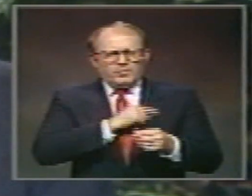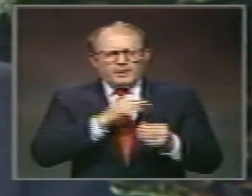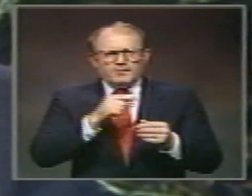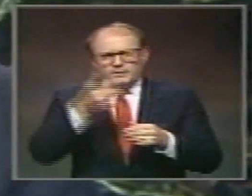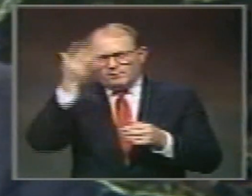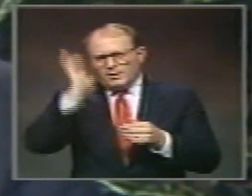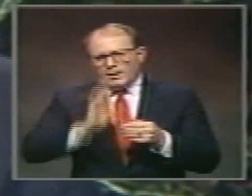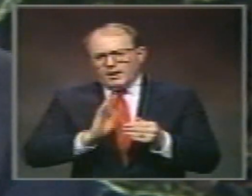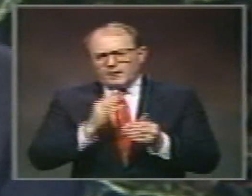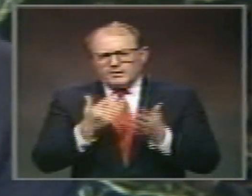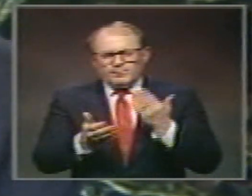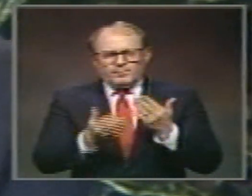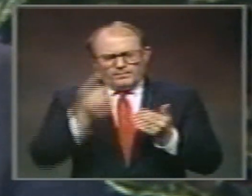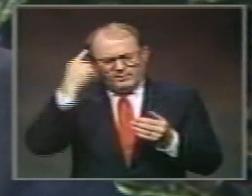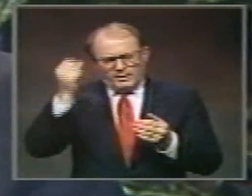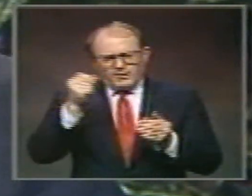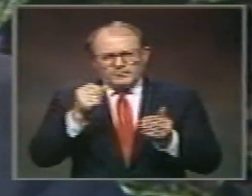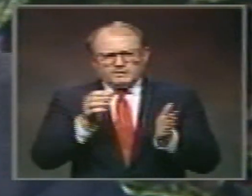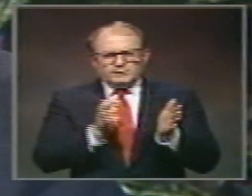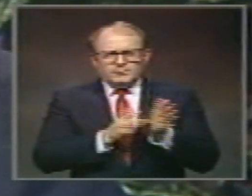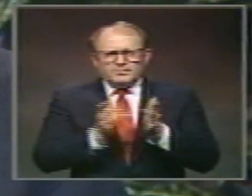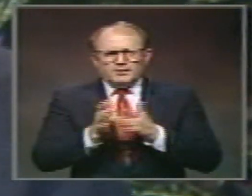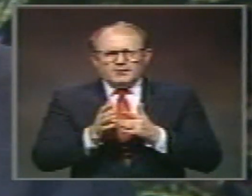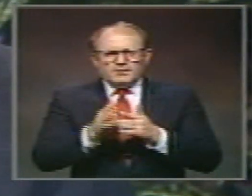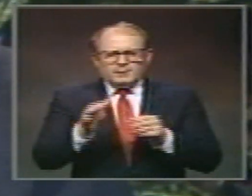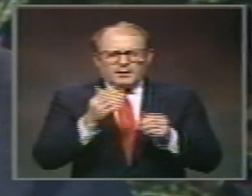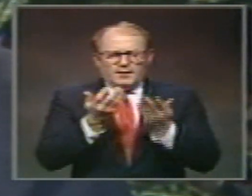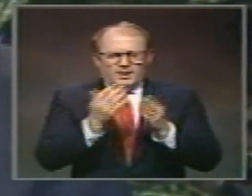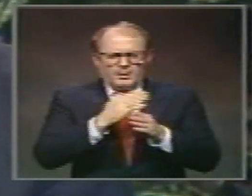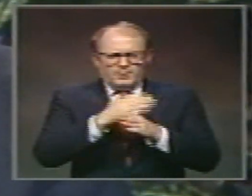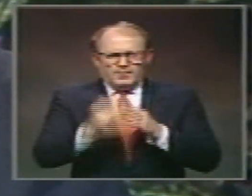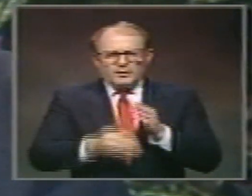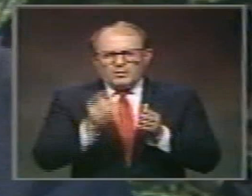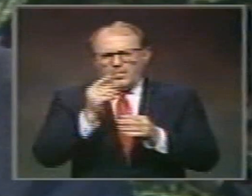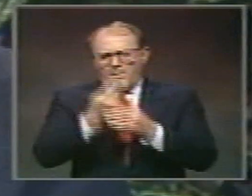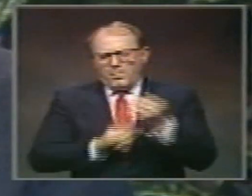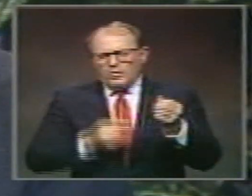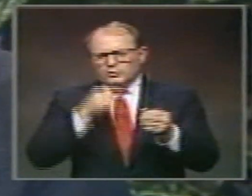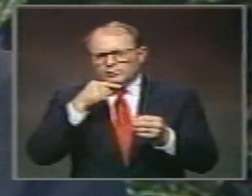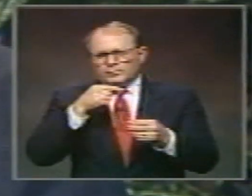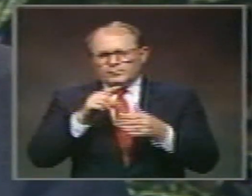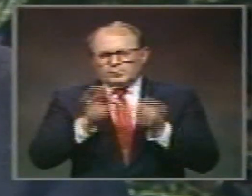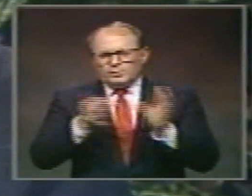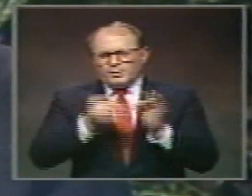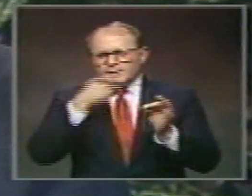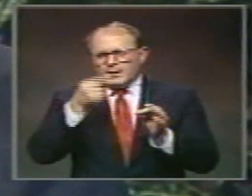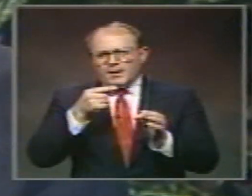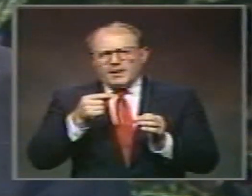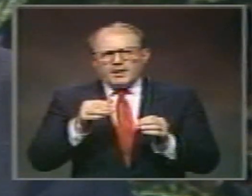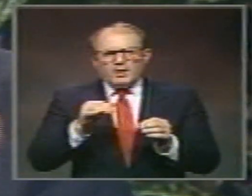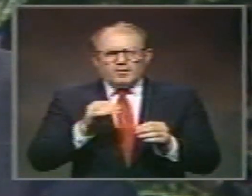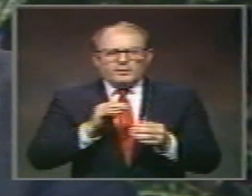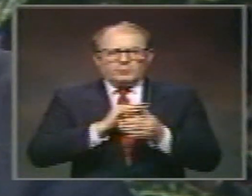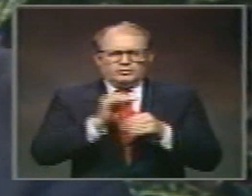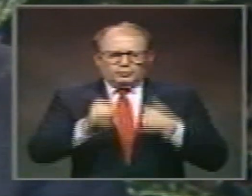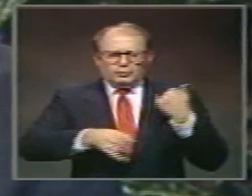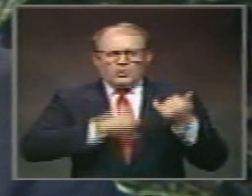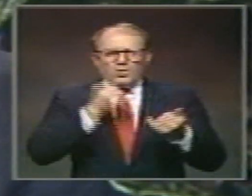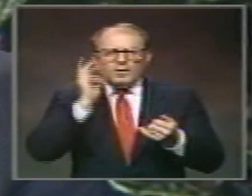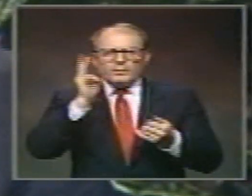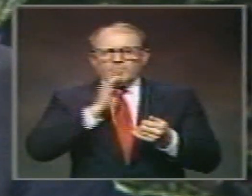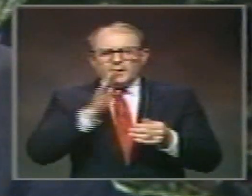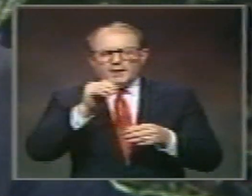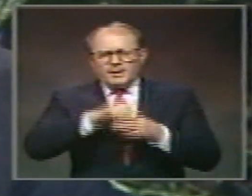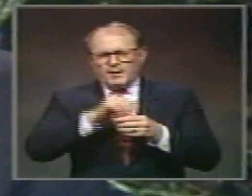whatever cause, because Jesus concluded both stories with the idea, "I say unto you that likewise joy shall be in